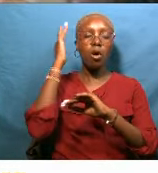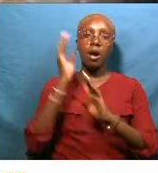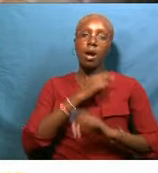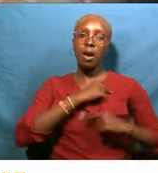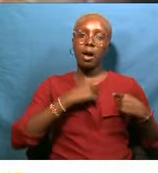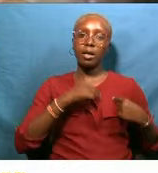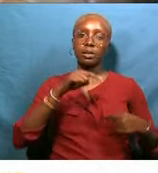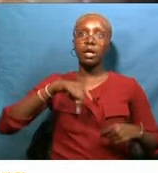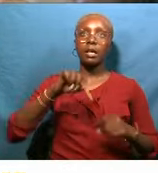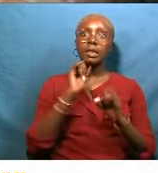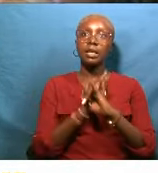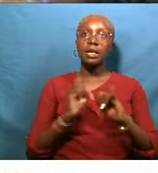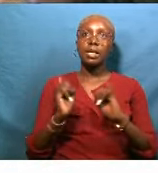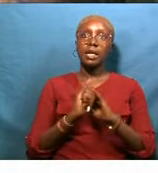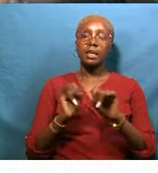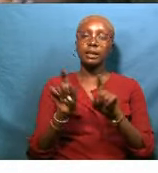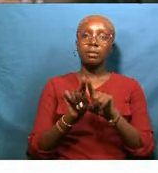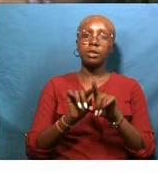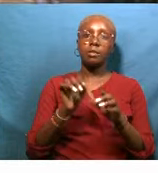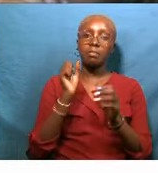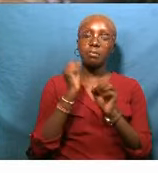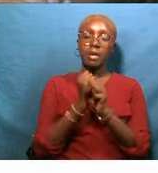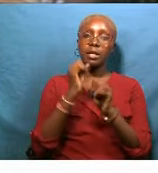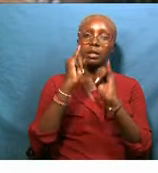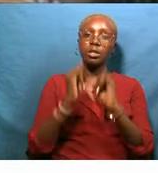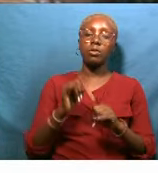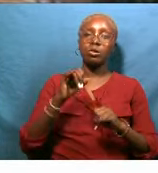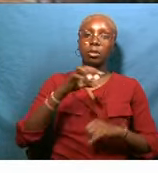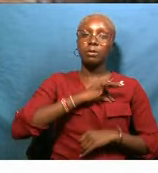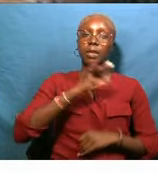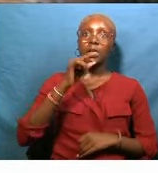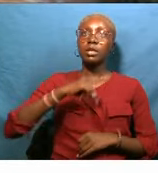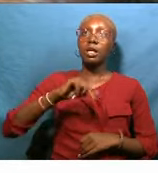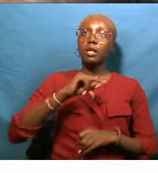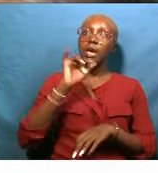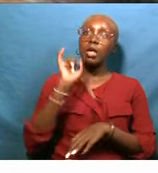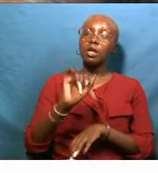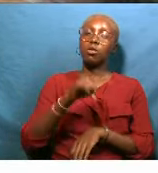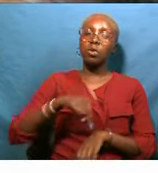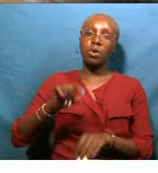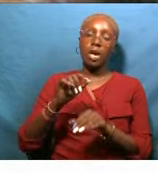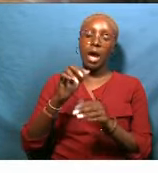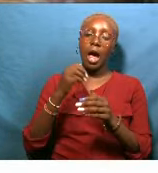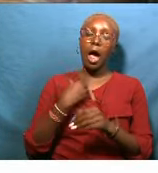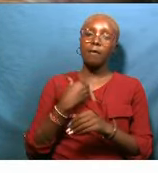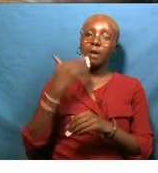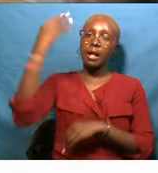blood of the Lord, that we may walk in the